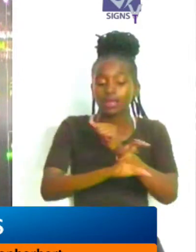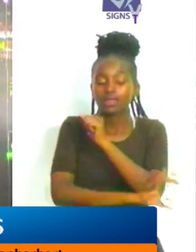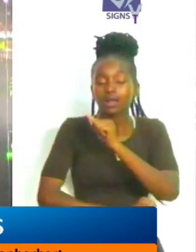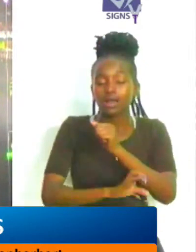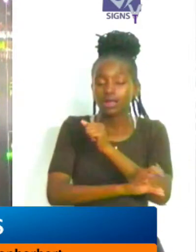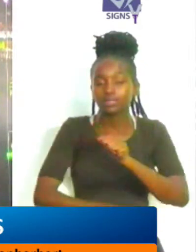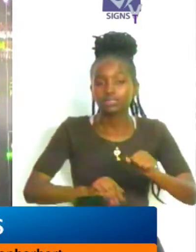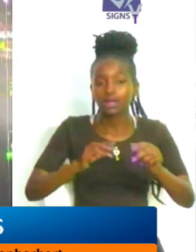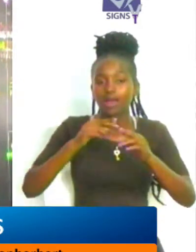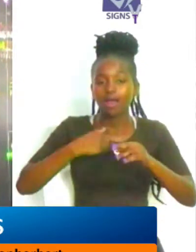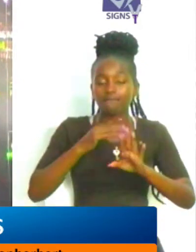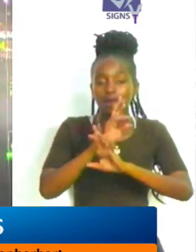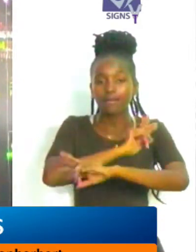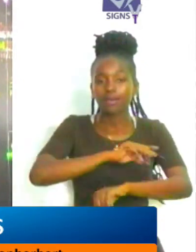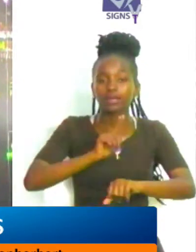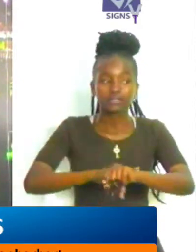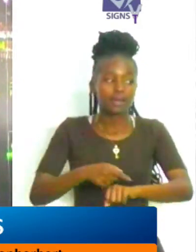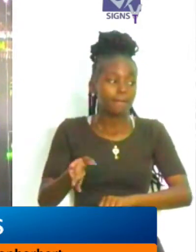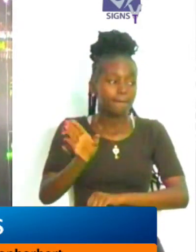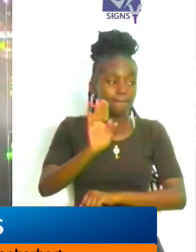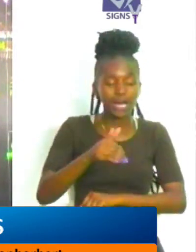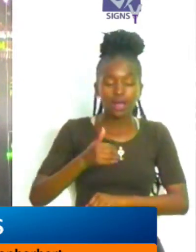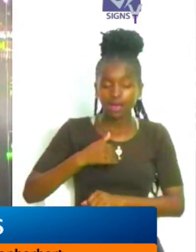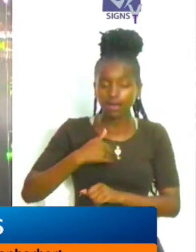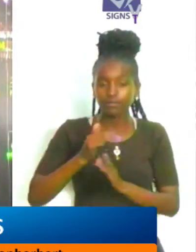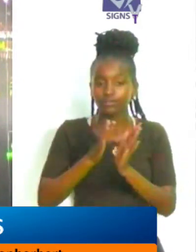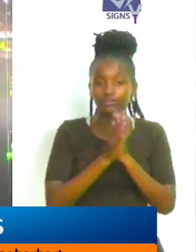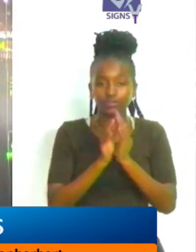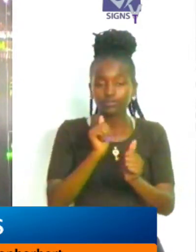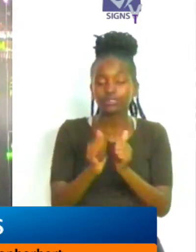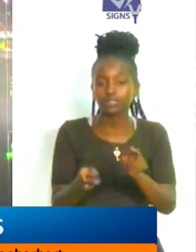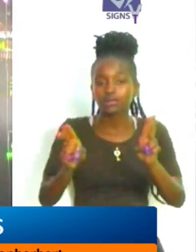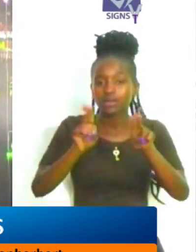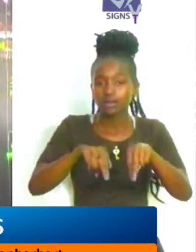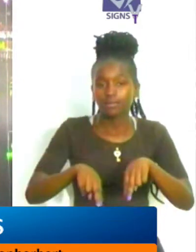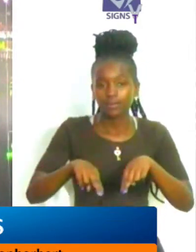break. When we come back, we're coming back with stories that are making headlines in the dailies.